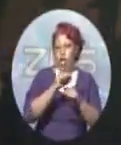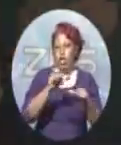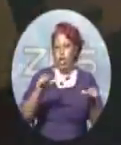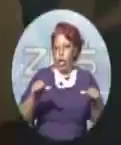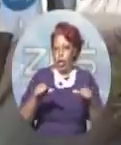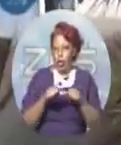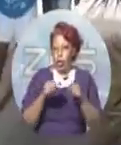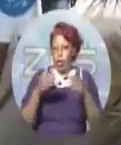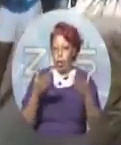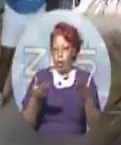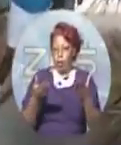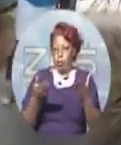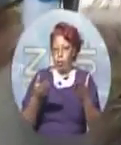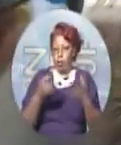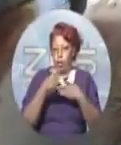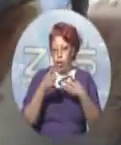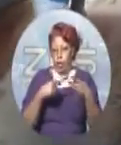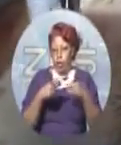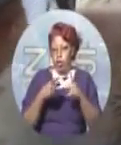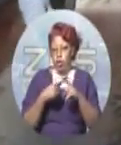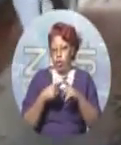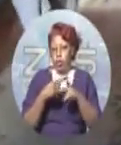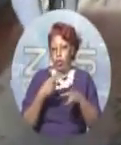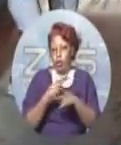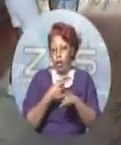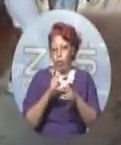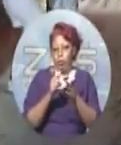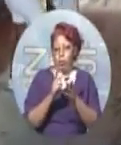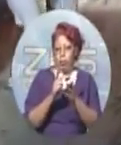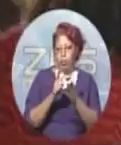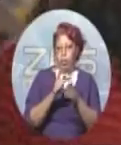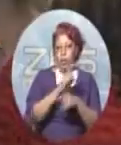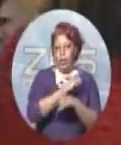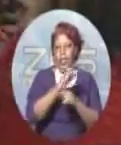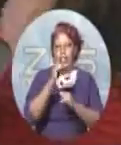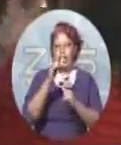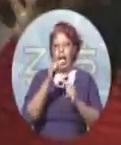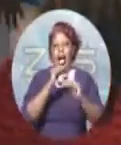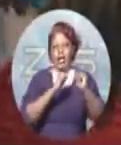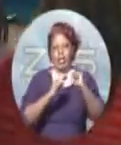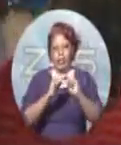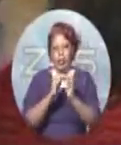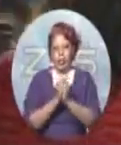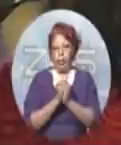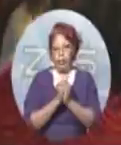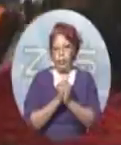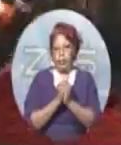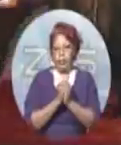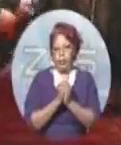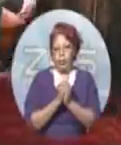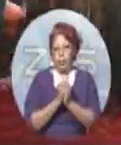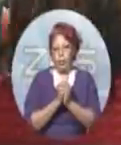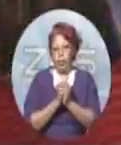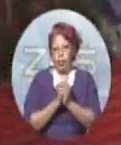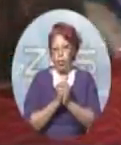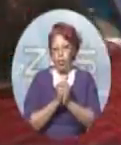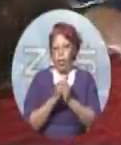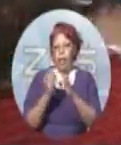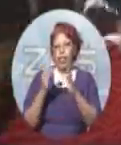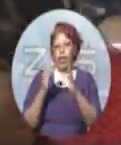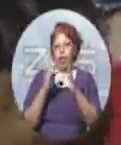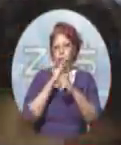as it relates to non-policing activities. Chairman of the Governor's Harbor Cultural